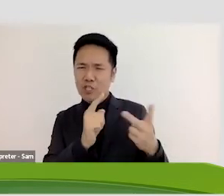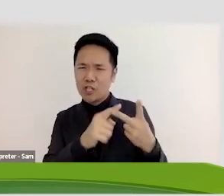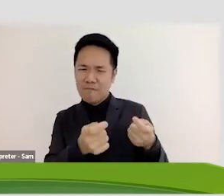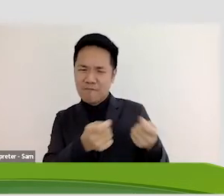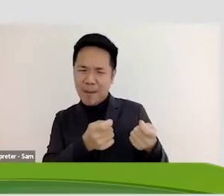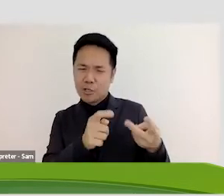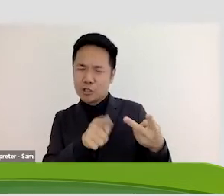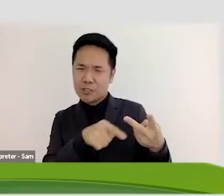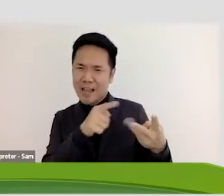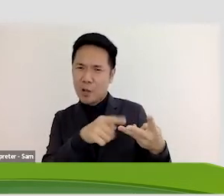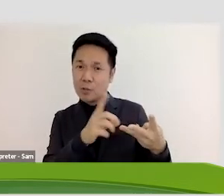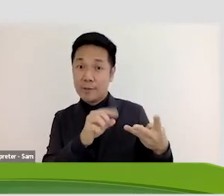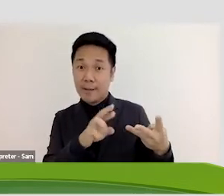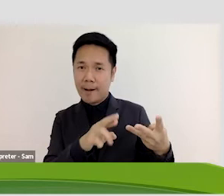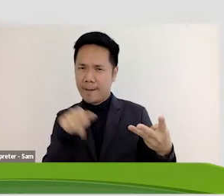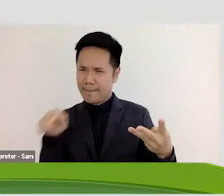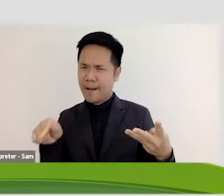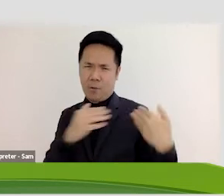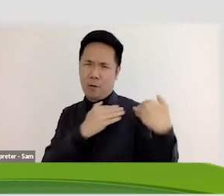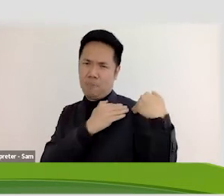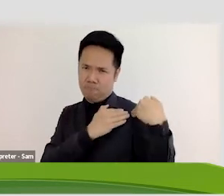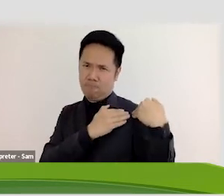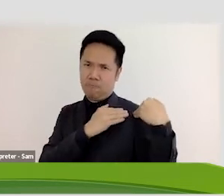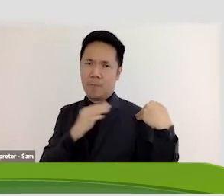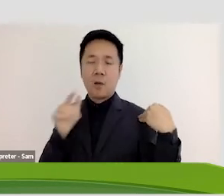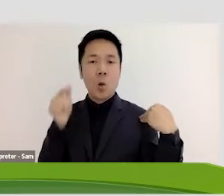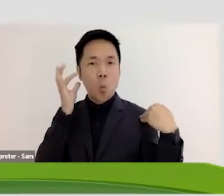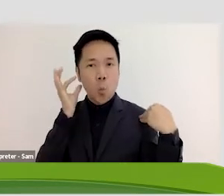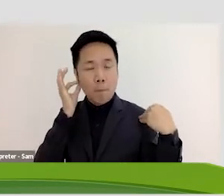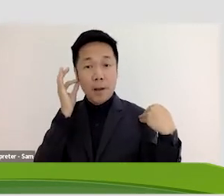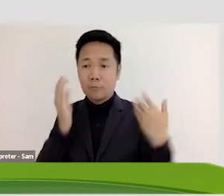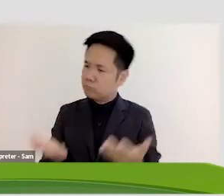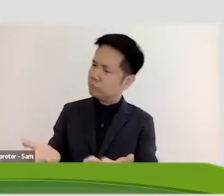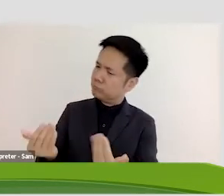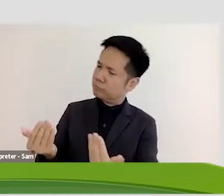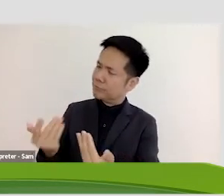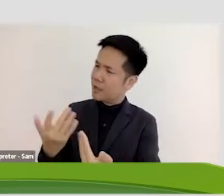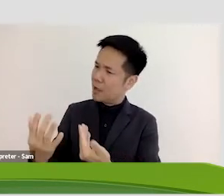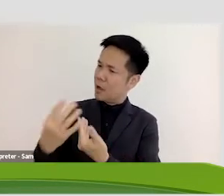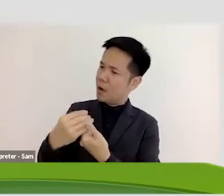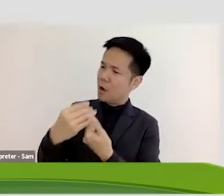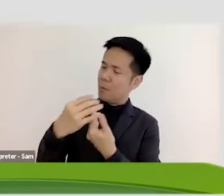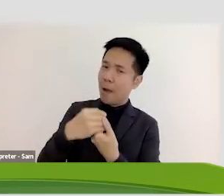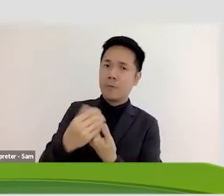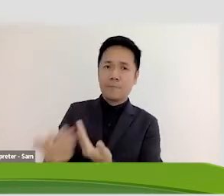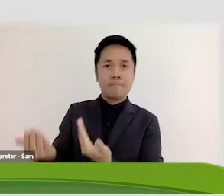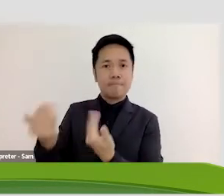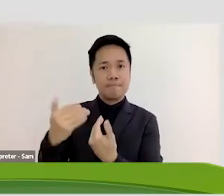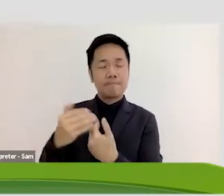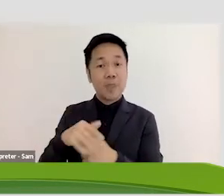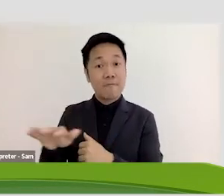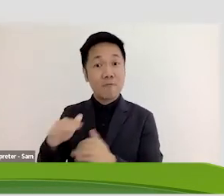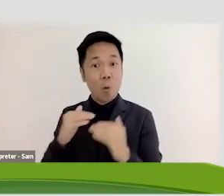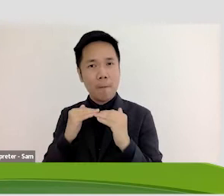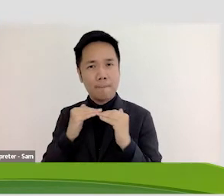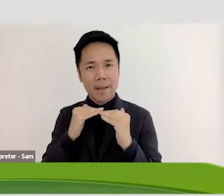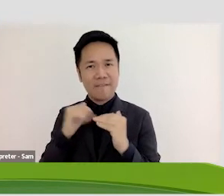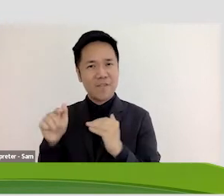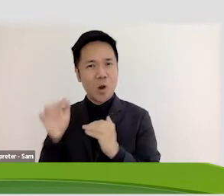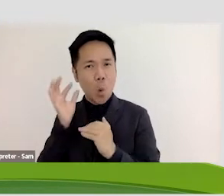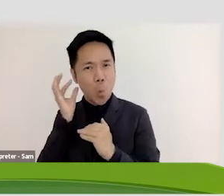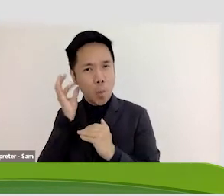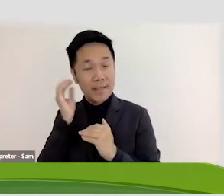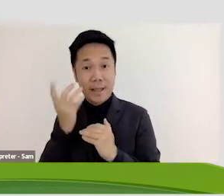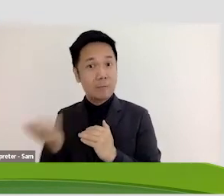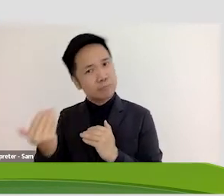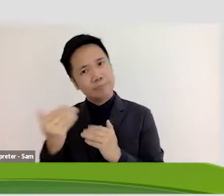disaster risk reduction, and highlighted the need to promote and support their full, meaningful, and equitable participation and